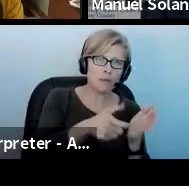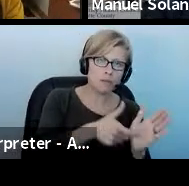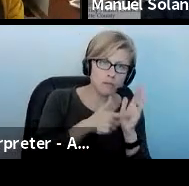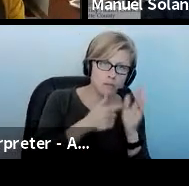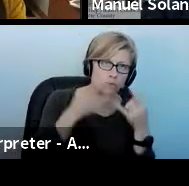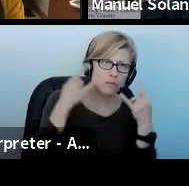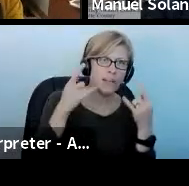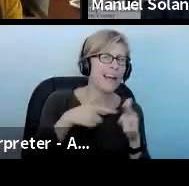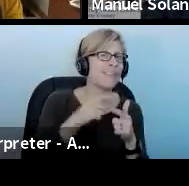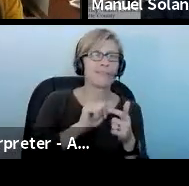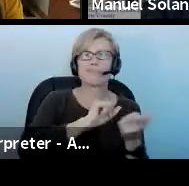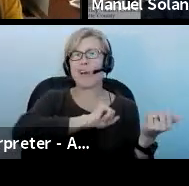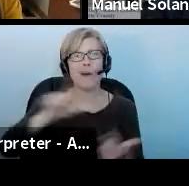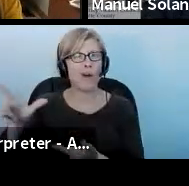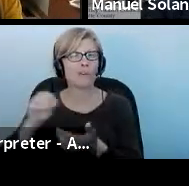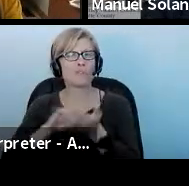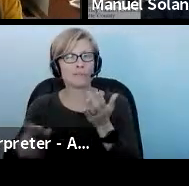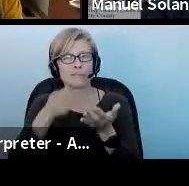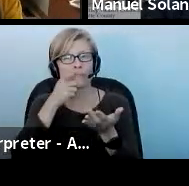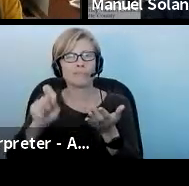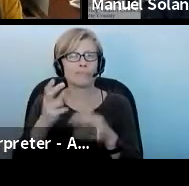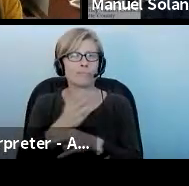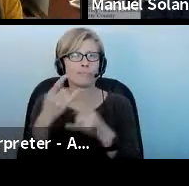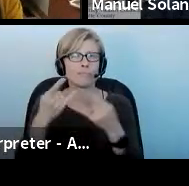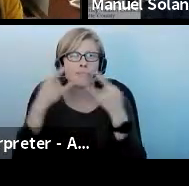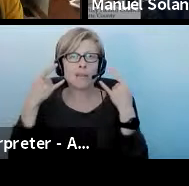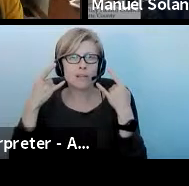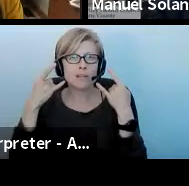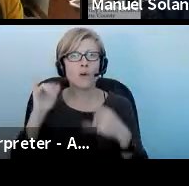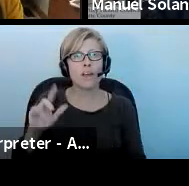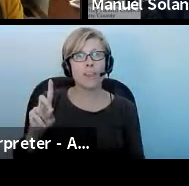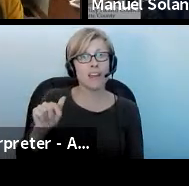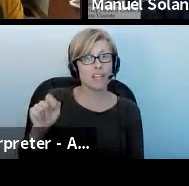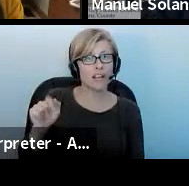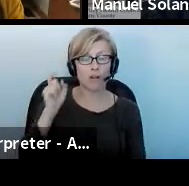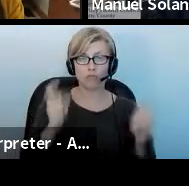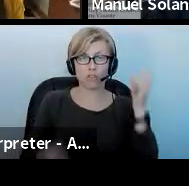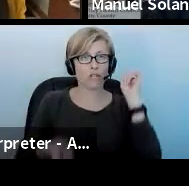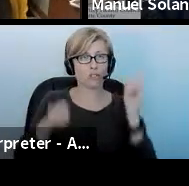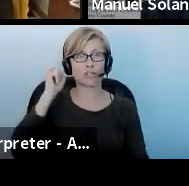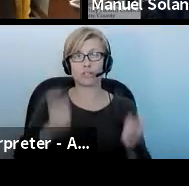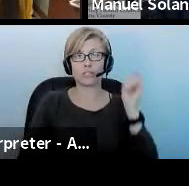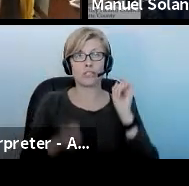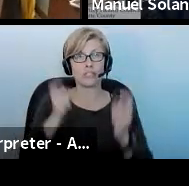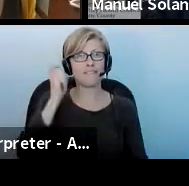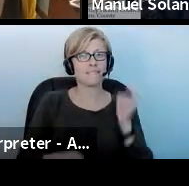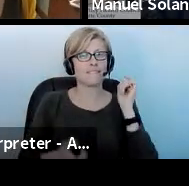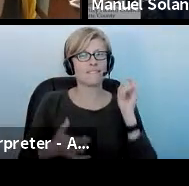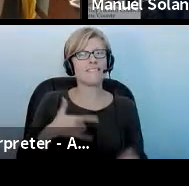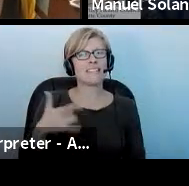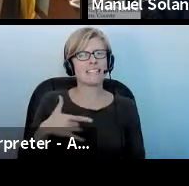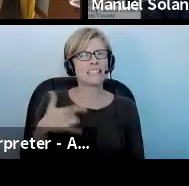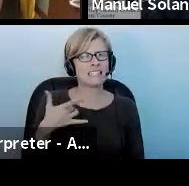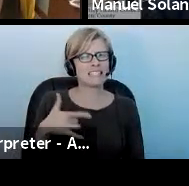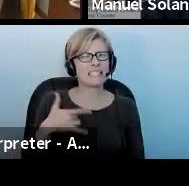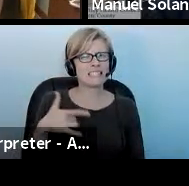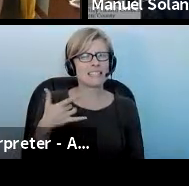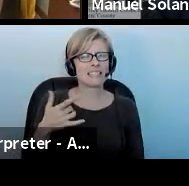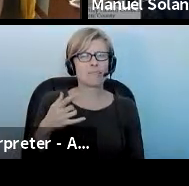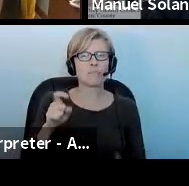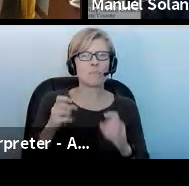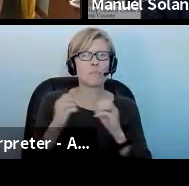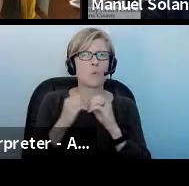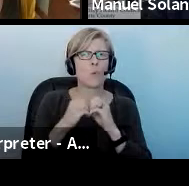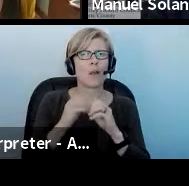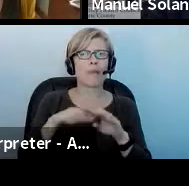became required for all students. So the data changed so much, we felt like we needed something more than just a cross-sectional